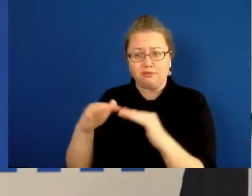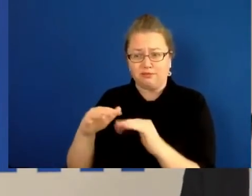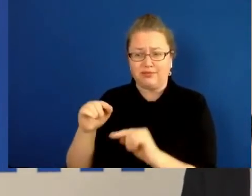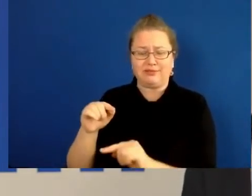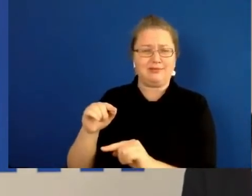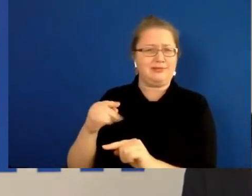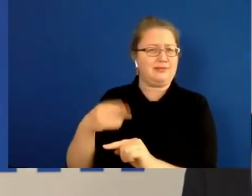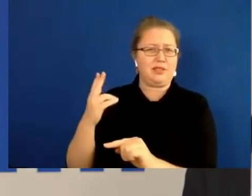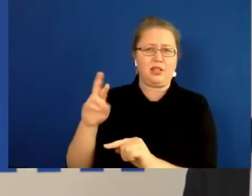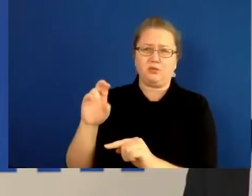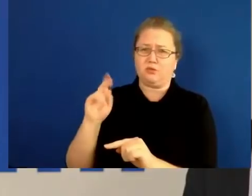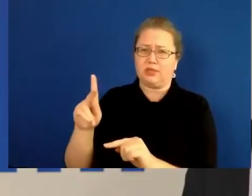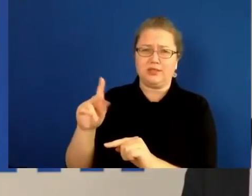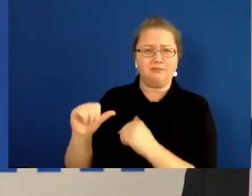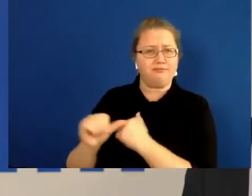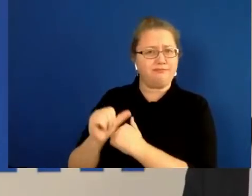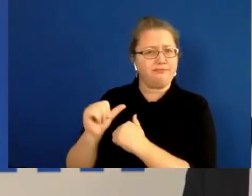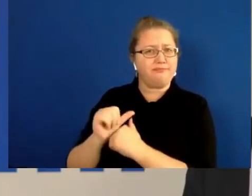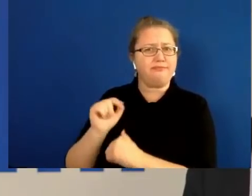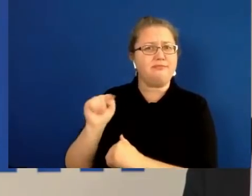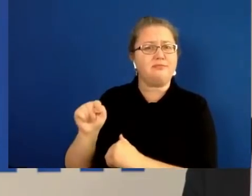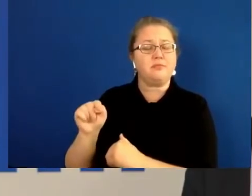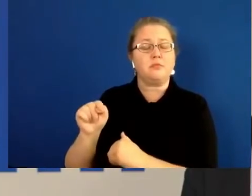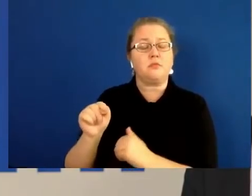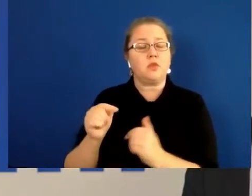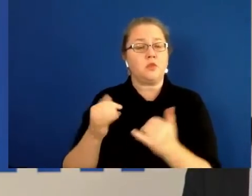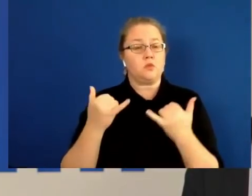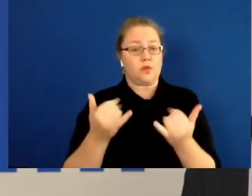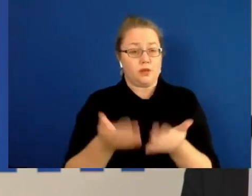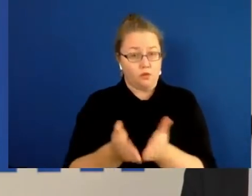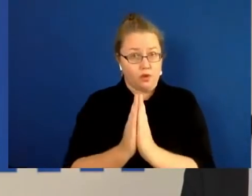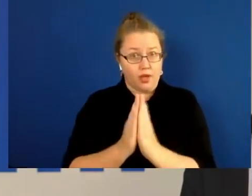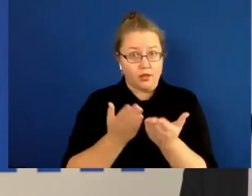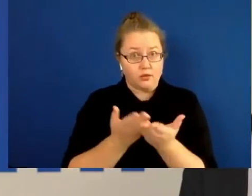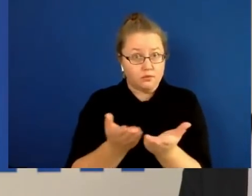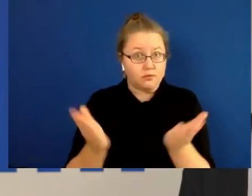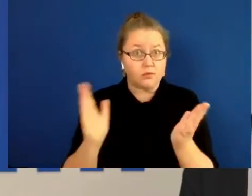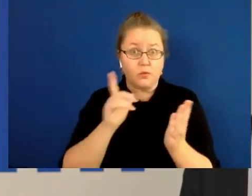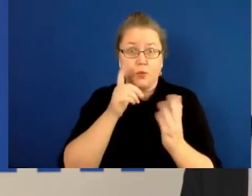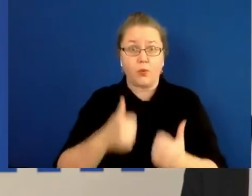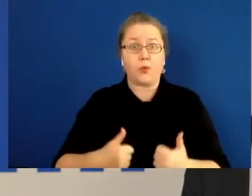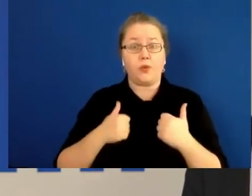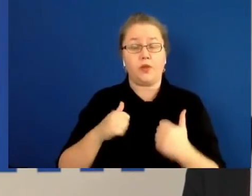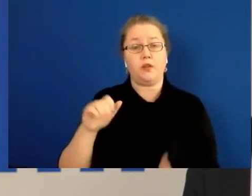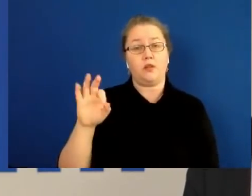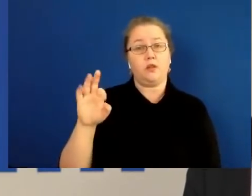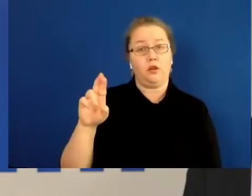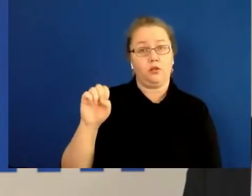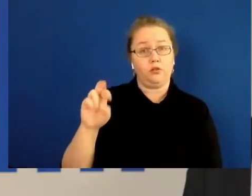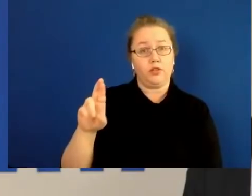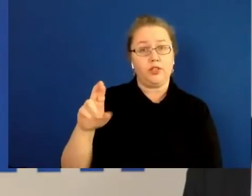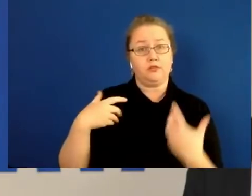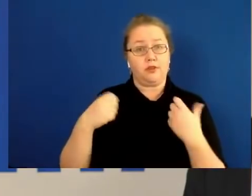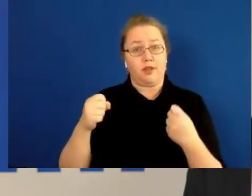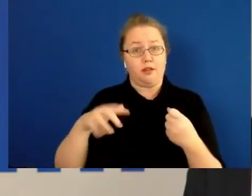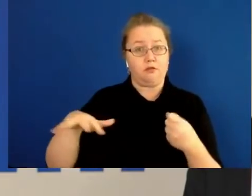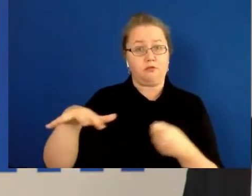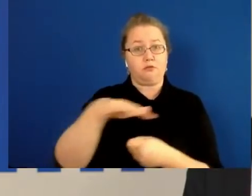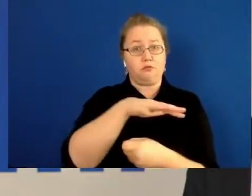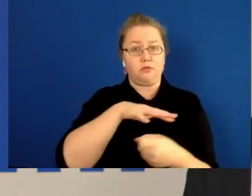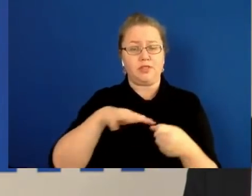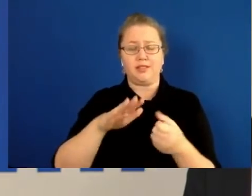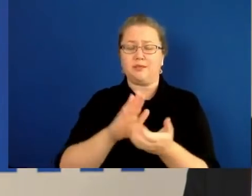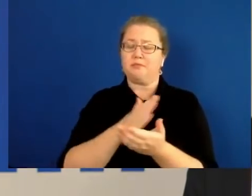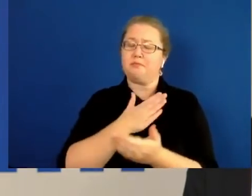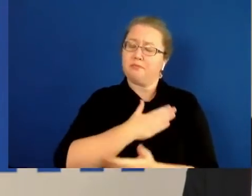of the total BC cases, we also know that COVID-19 knows no boundaries. That is why it is so